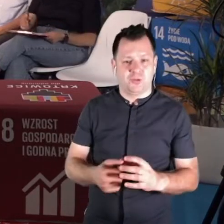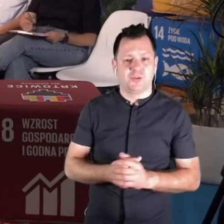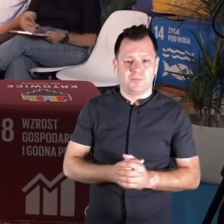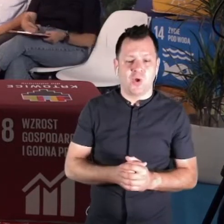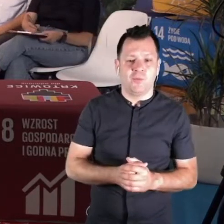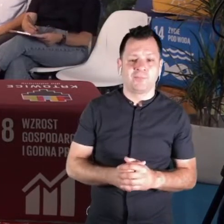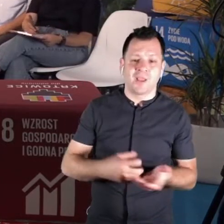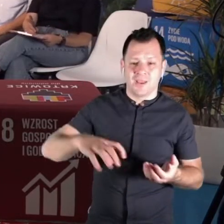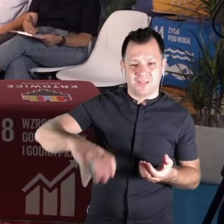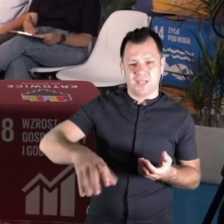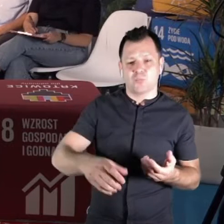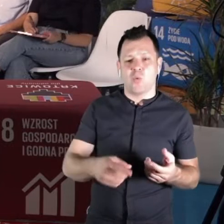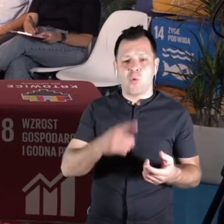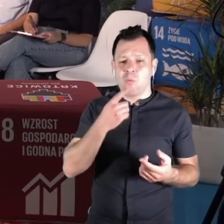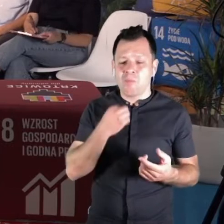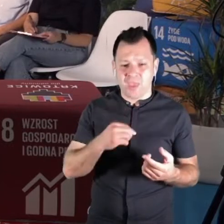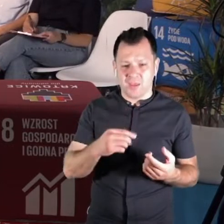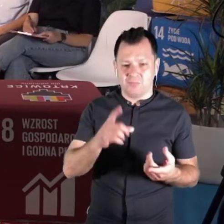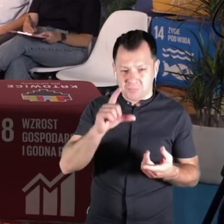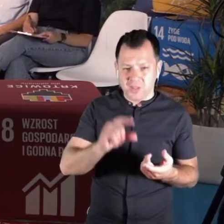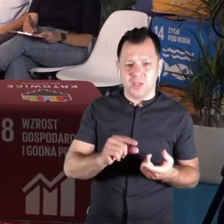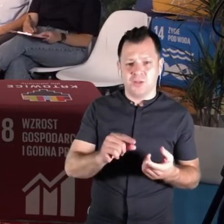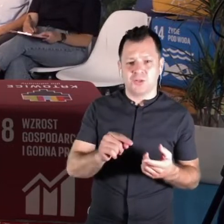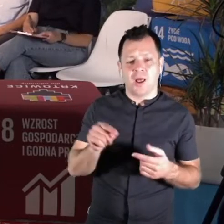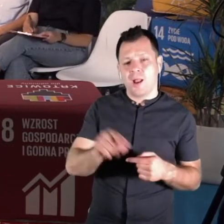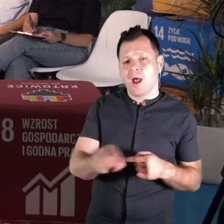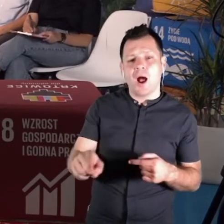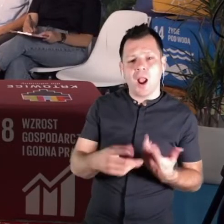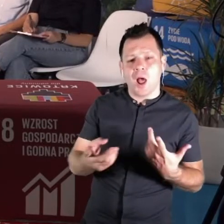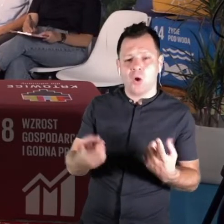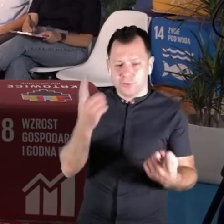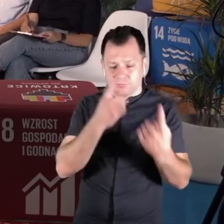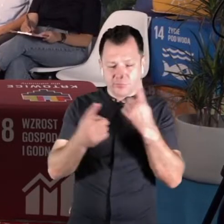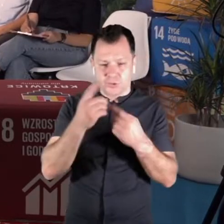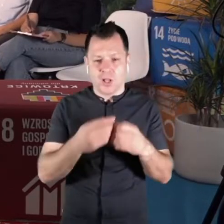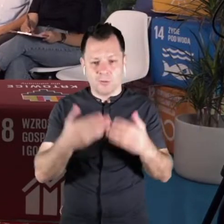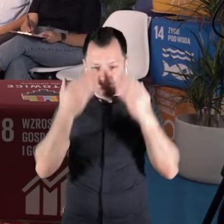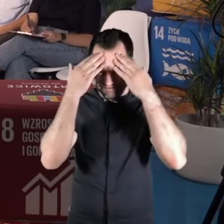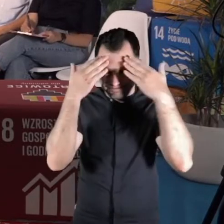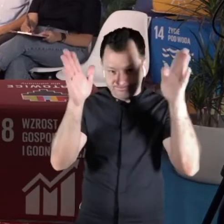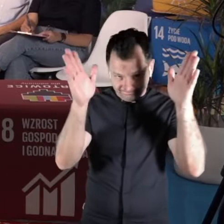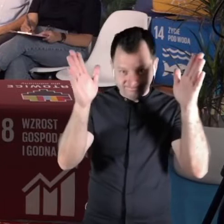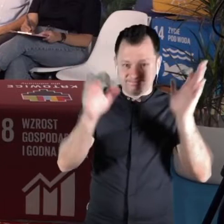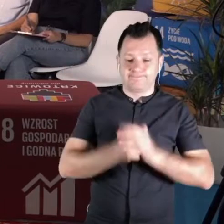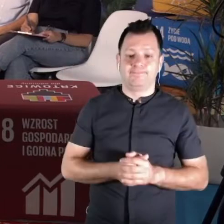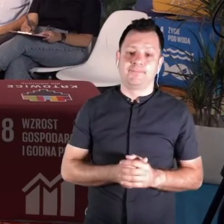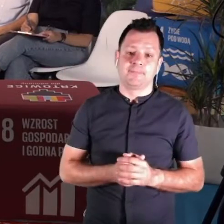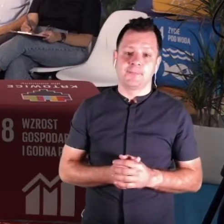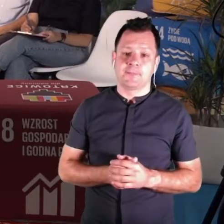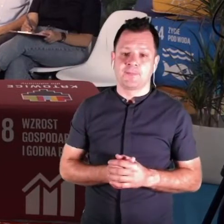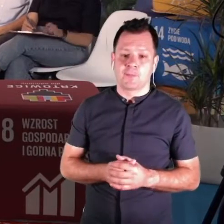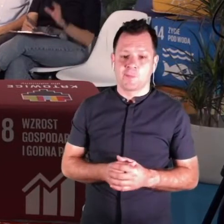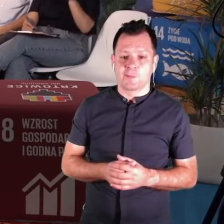thinking openly and sometimes criticizing us and like making sure that it's very good and like nice